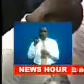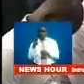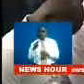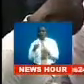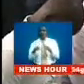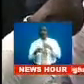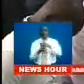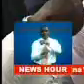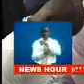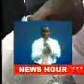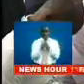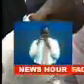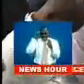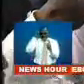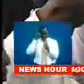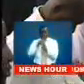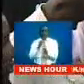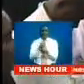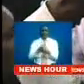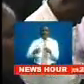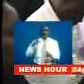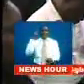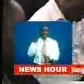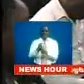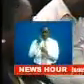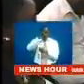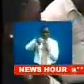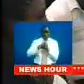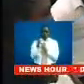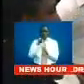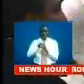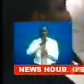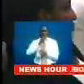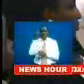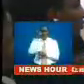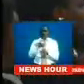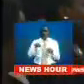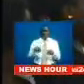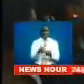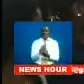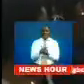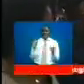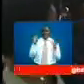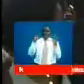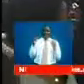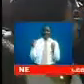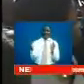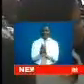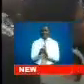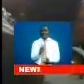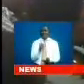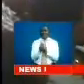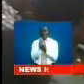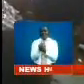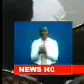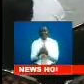March 2011. It was aimed at making justice accessible to persons in West Africa. In Ghana, celebration of the Legal Aid Week